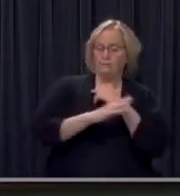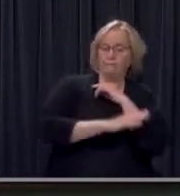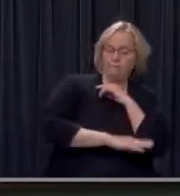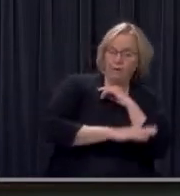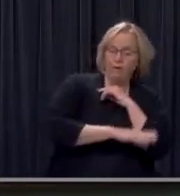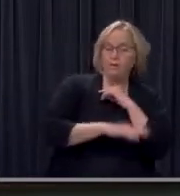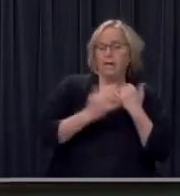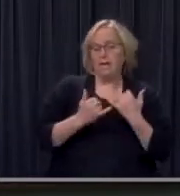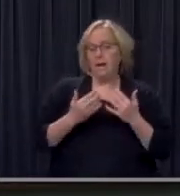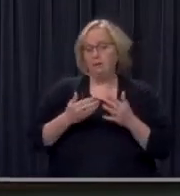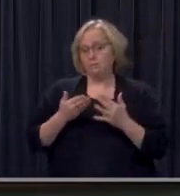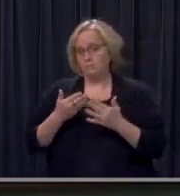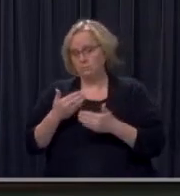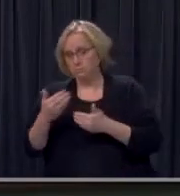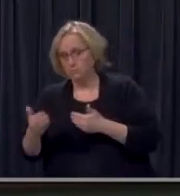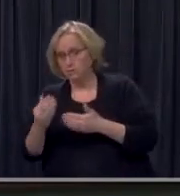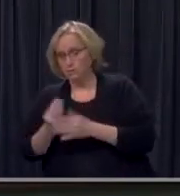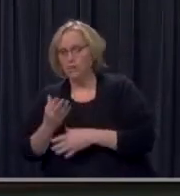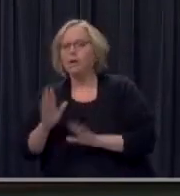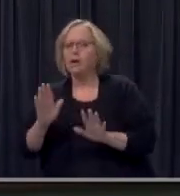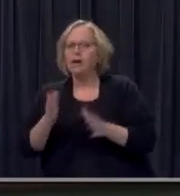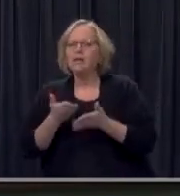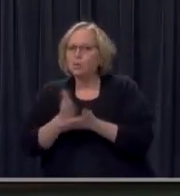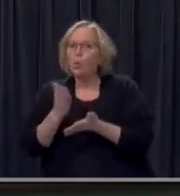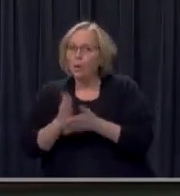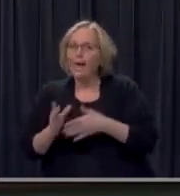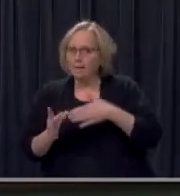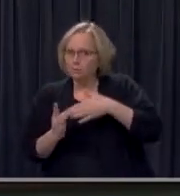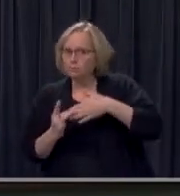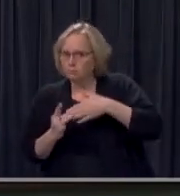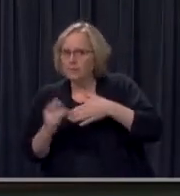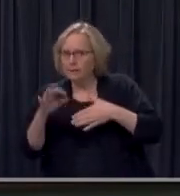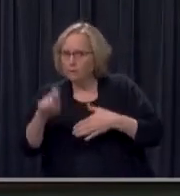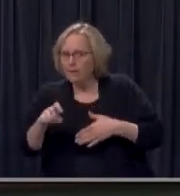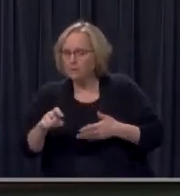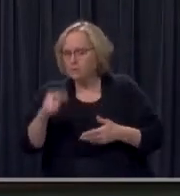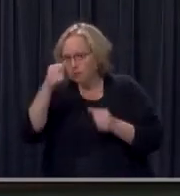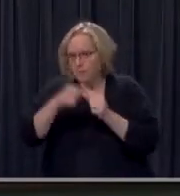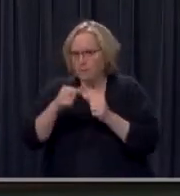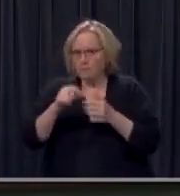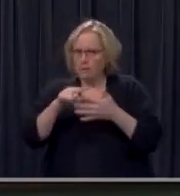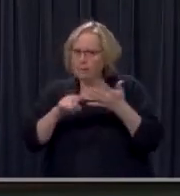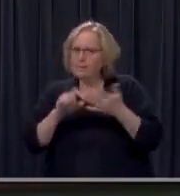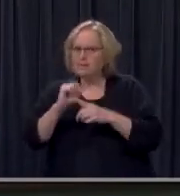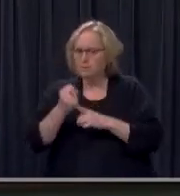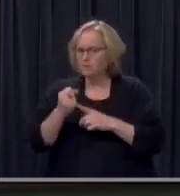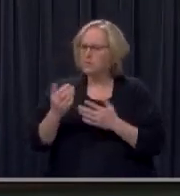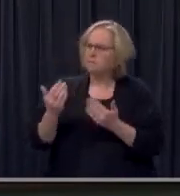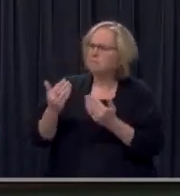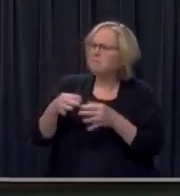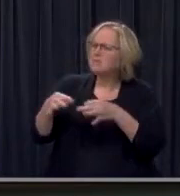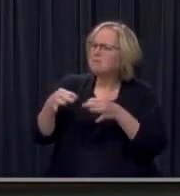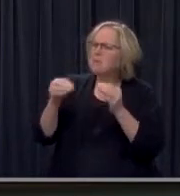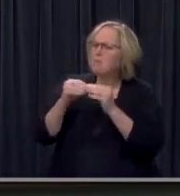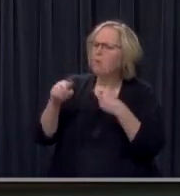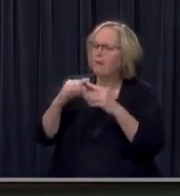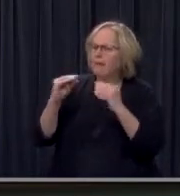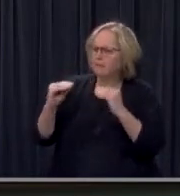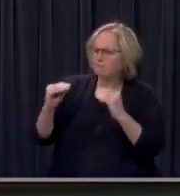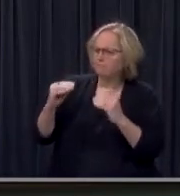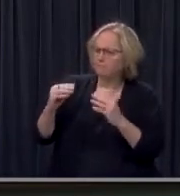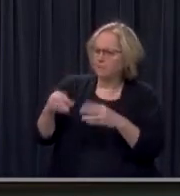spring of, it's okay to hit that button, or, these are the situations. Can you talk a little bit about the coaching that you